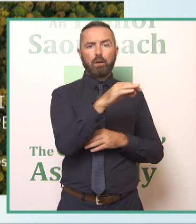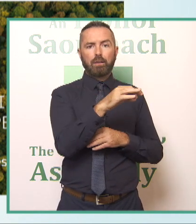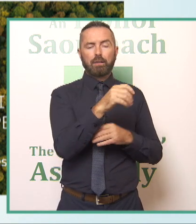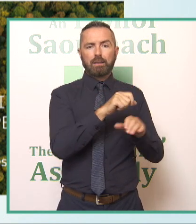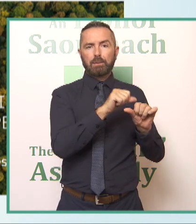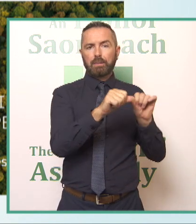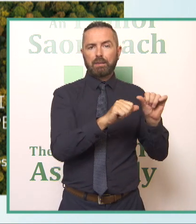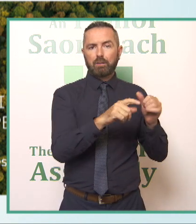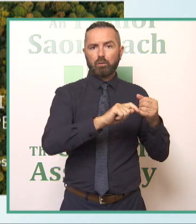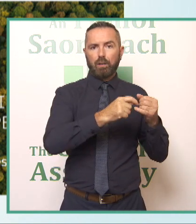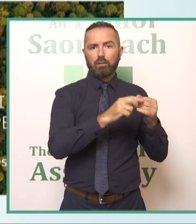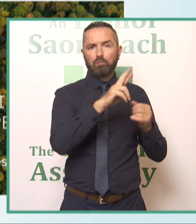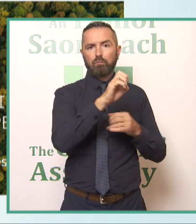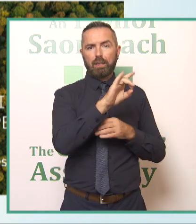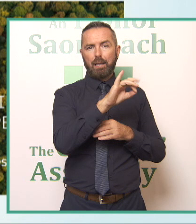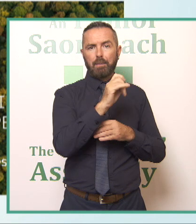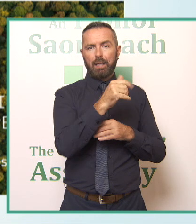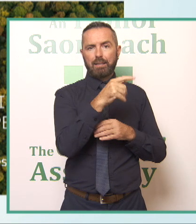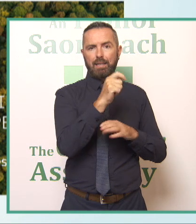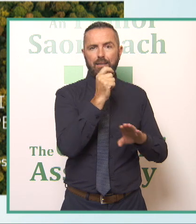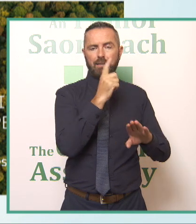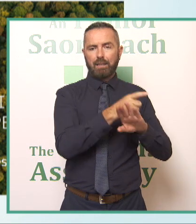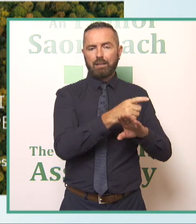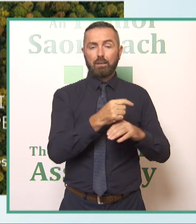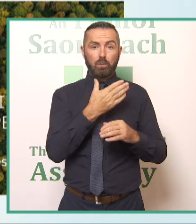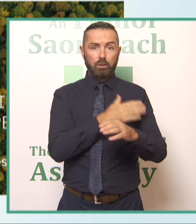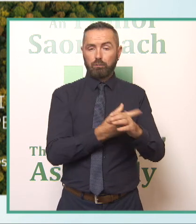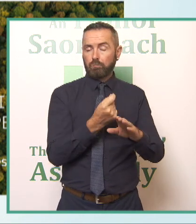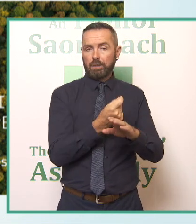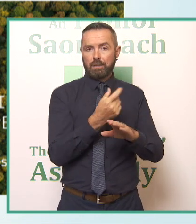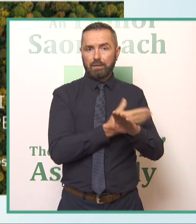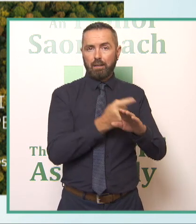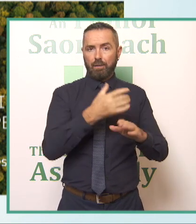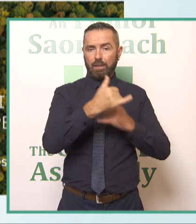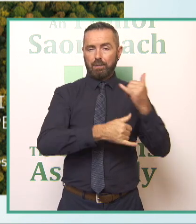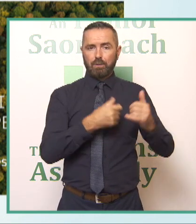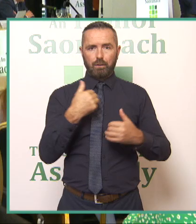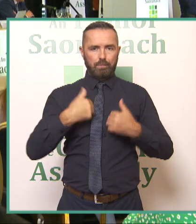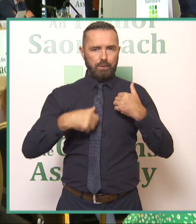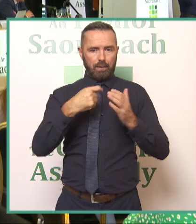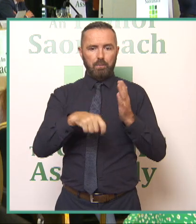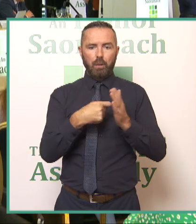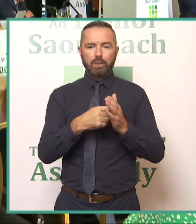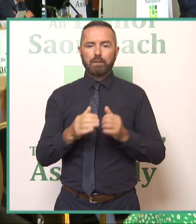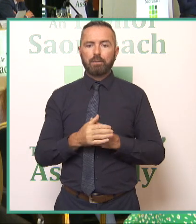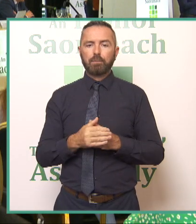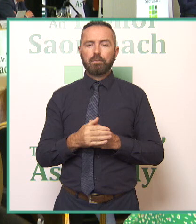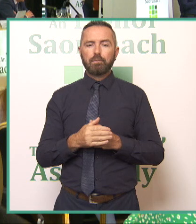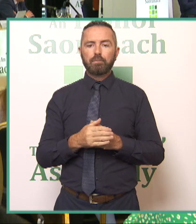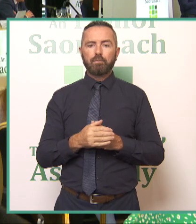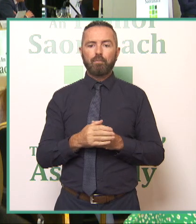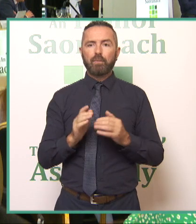bog. And we've just started work on that this summer, so that's another very exciting project. In the top right-hand corner, you've